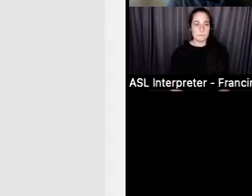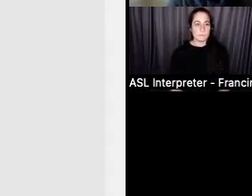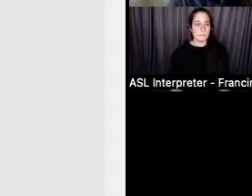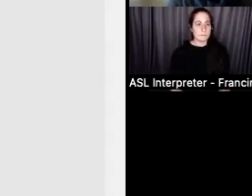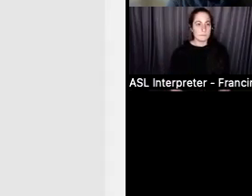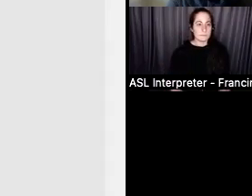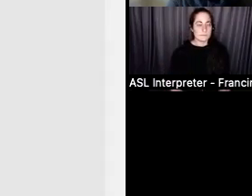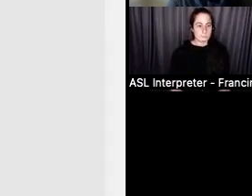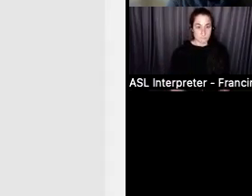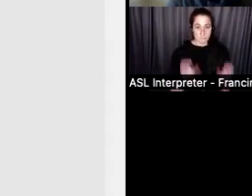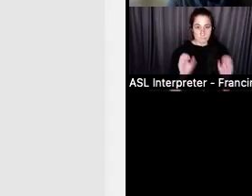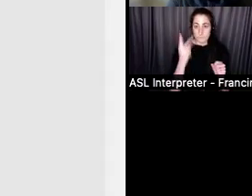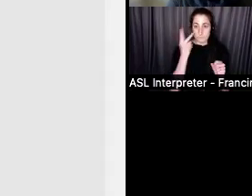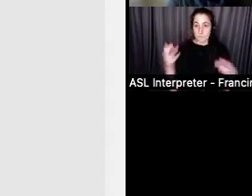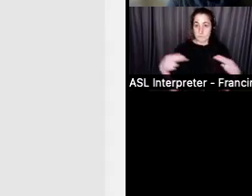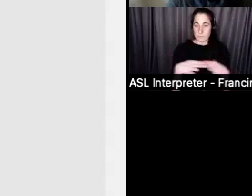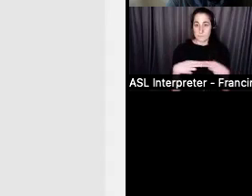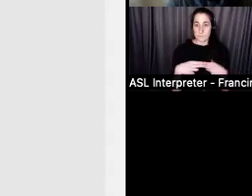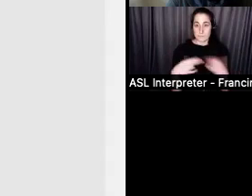Okay, folks can see this?